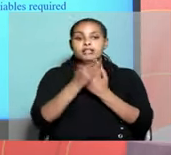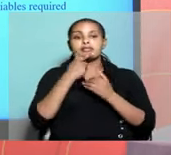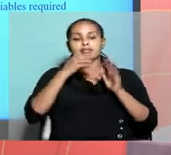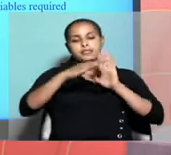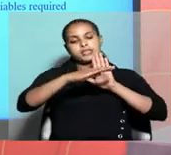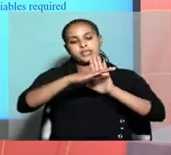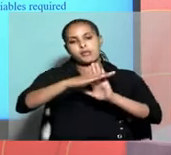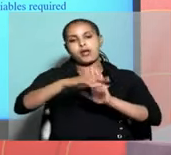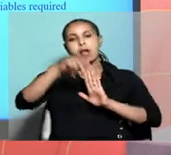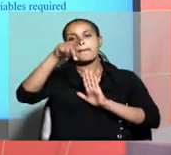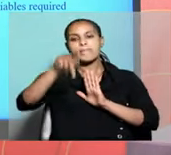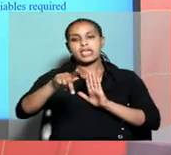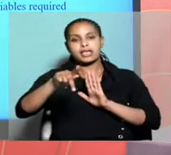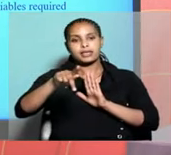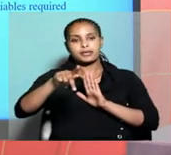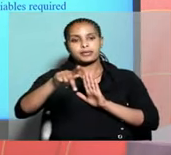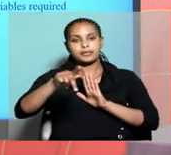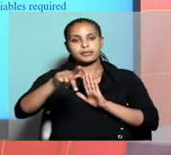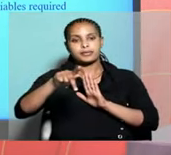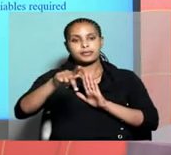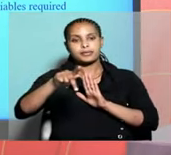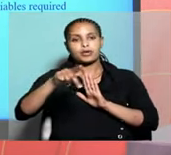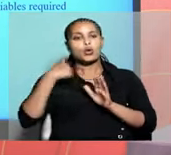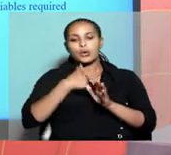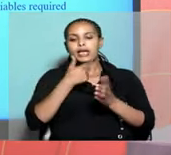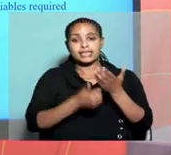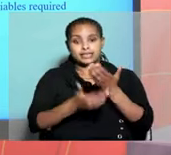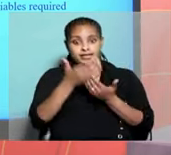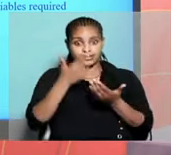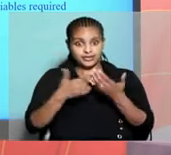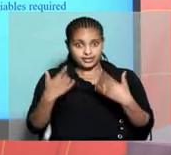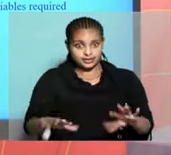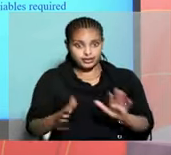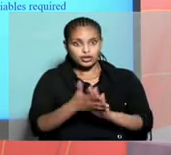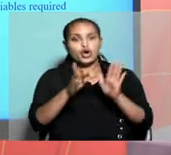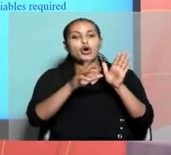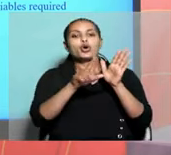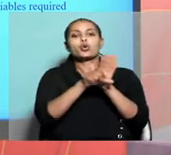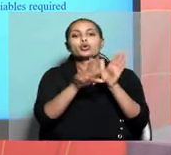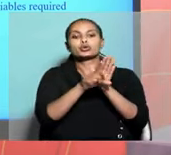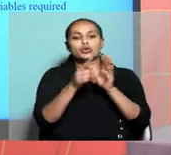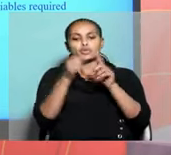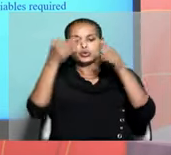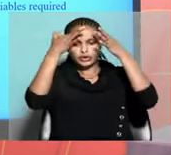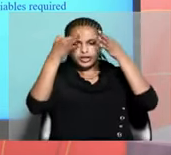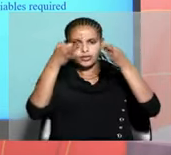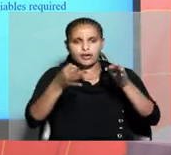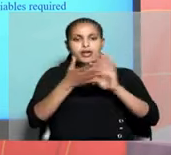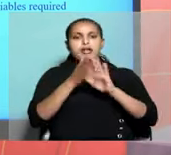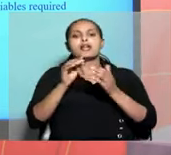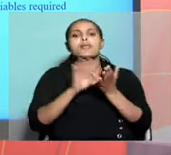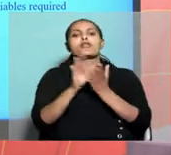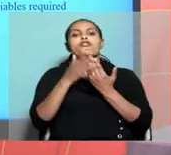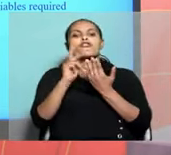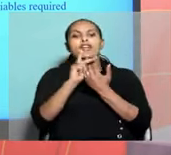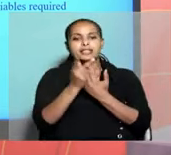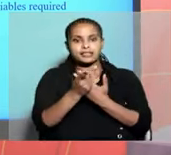by the symbol P. We discussed rules for determining number of